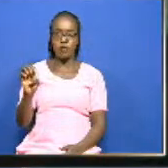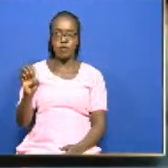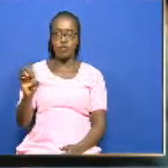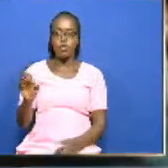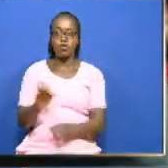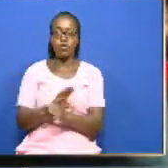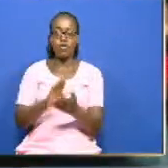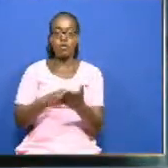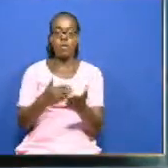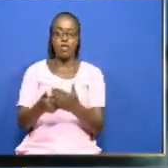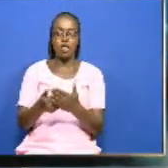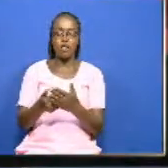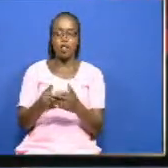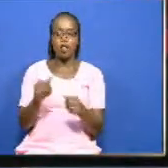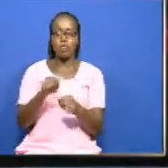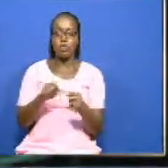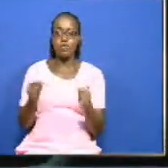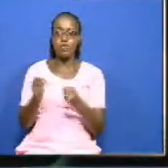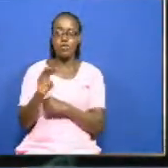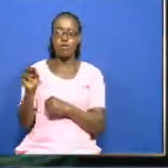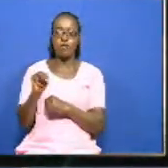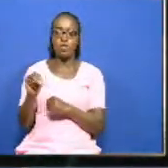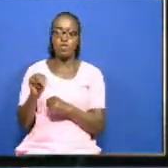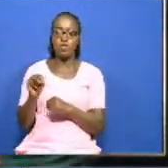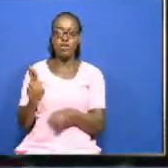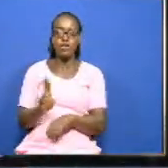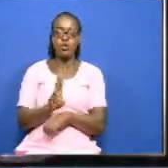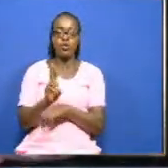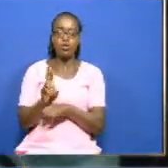has already attracted about 12 million users in France.